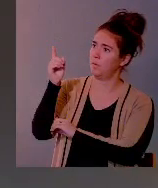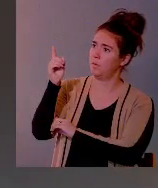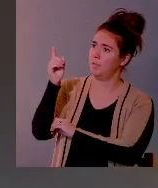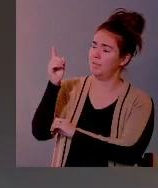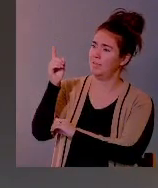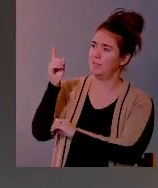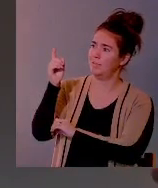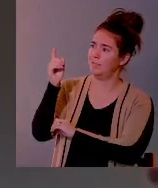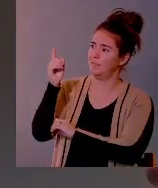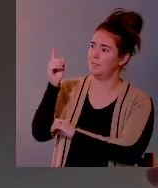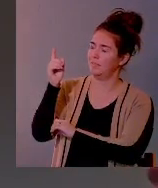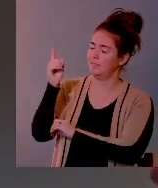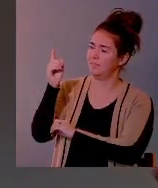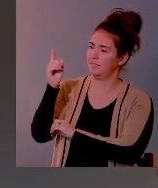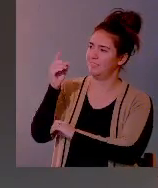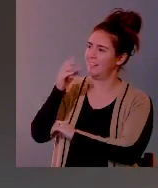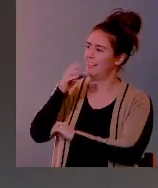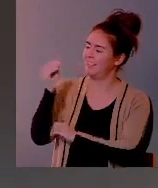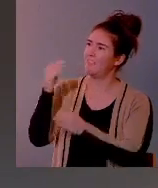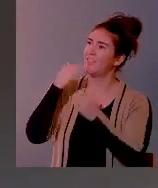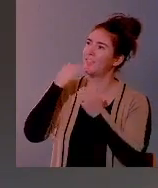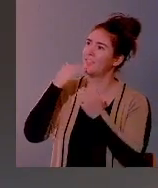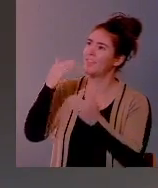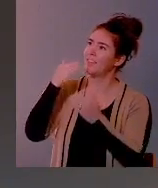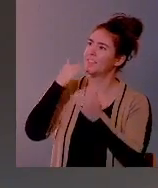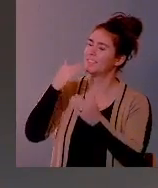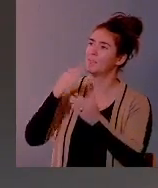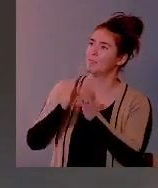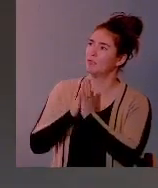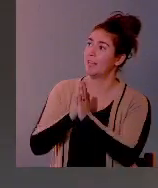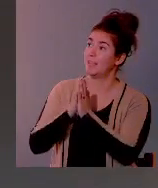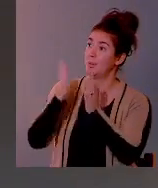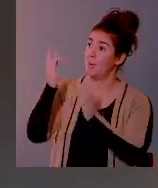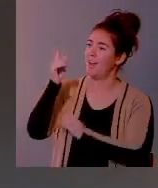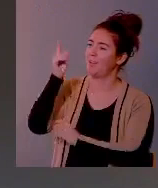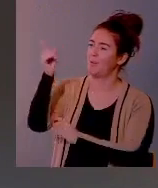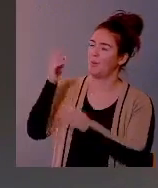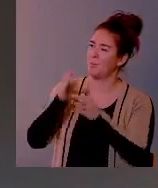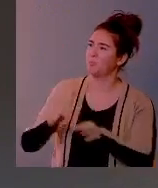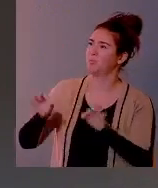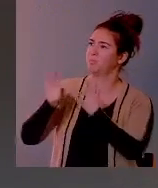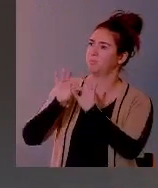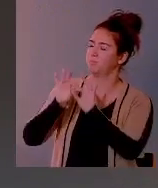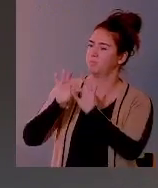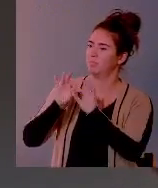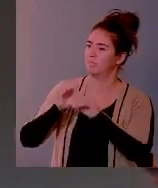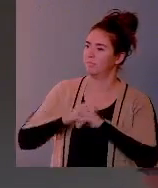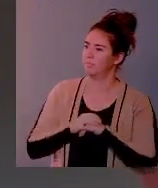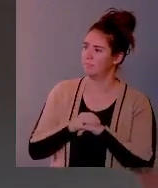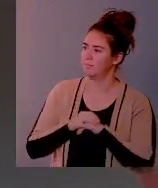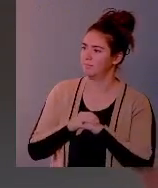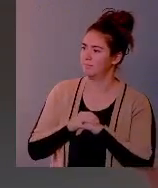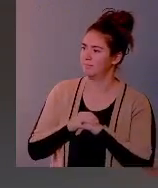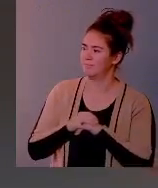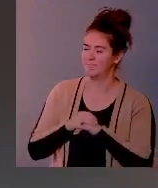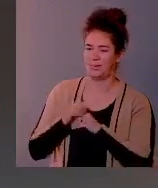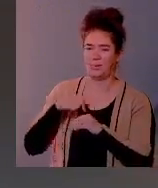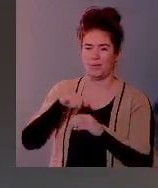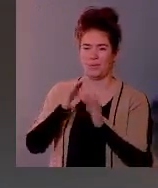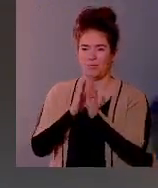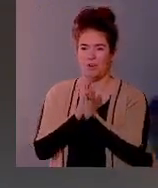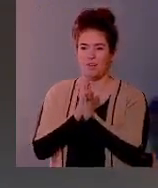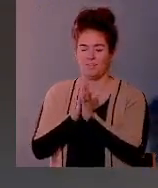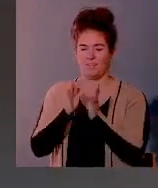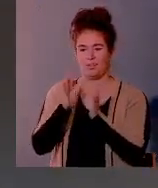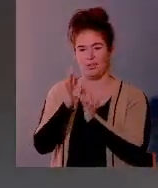praise to you, for you are worthy. And we pray all these things in Jesus' name. Amen. Amen.